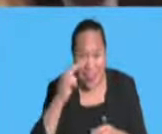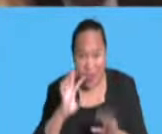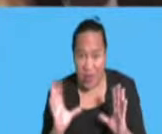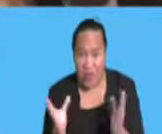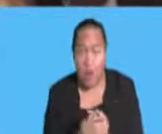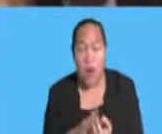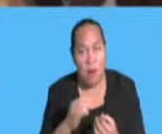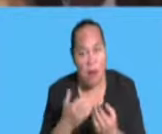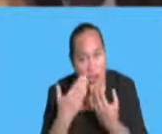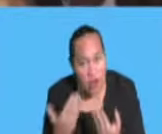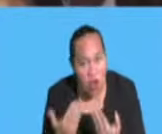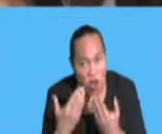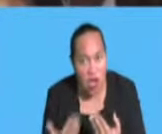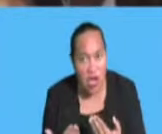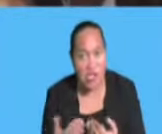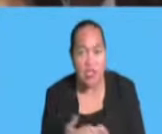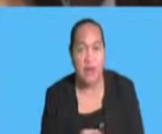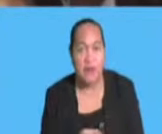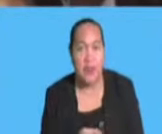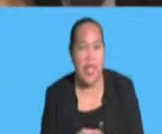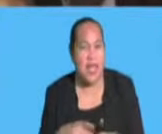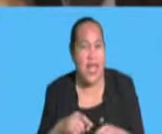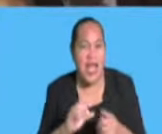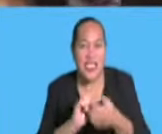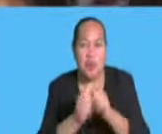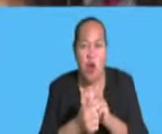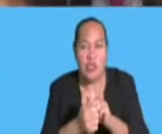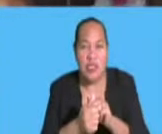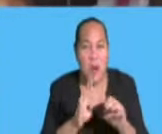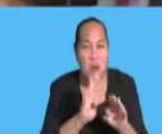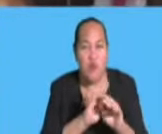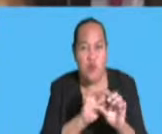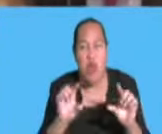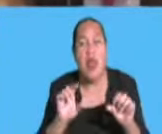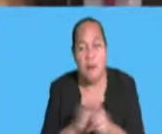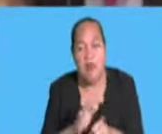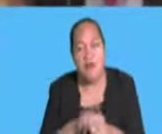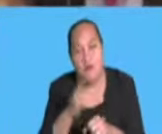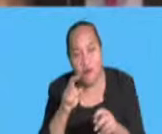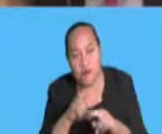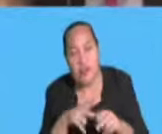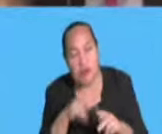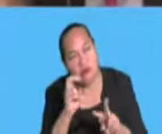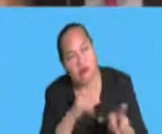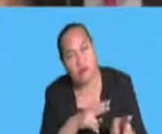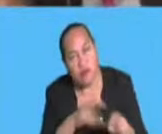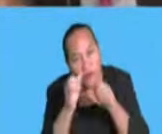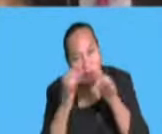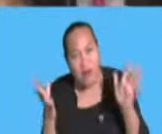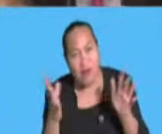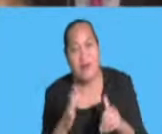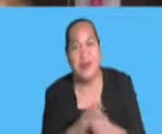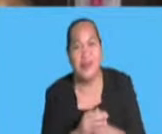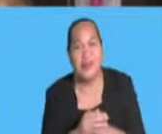we must acknowledge that such sports branding and achievements makes Fiji a credible nation internationally. A